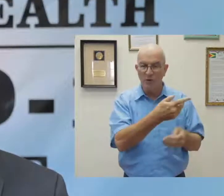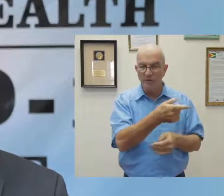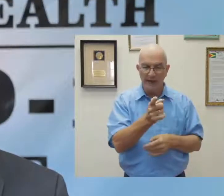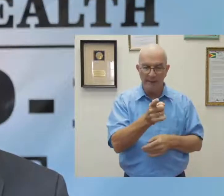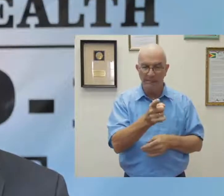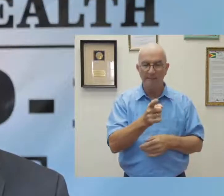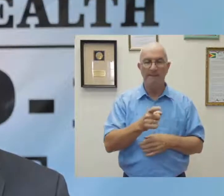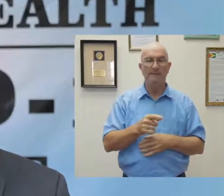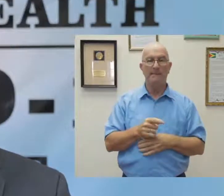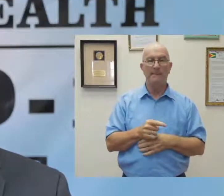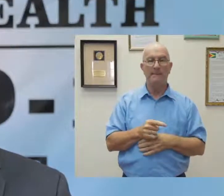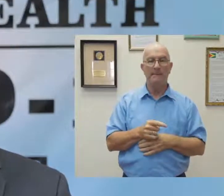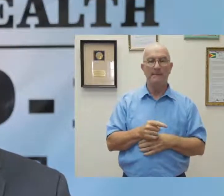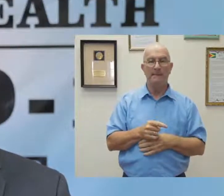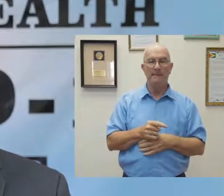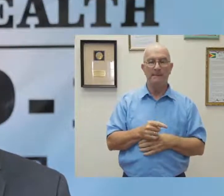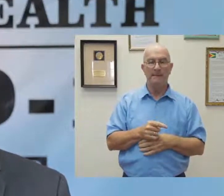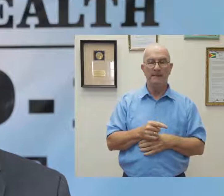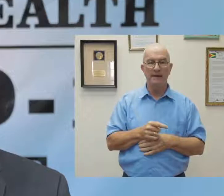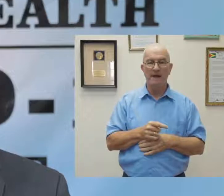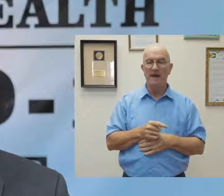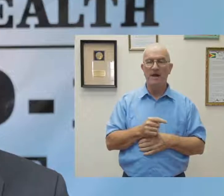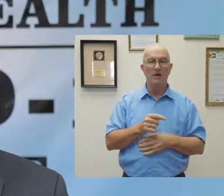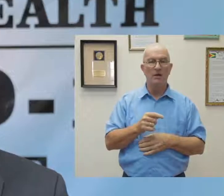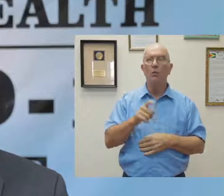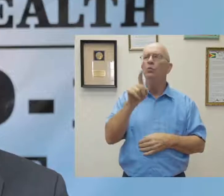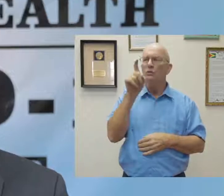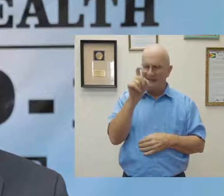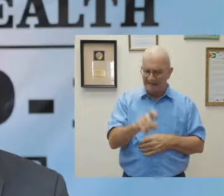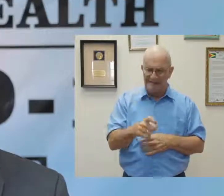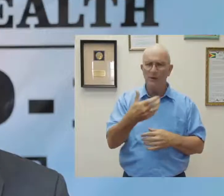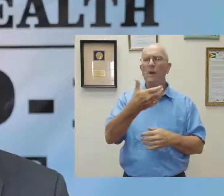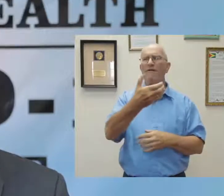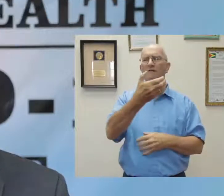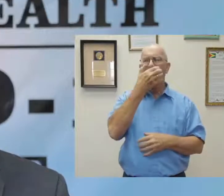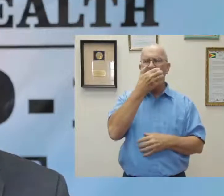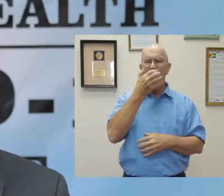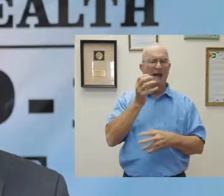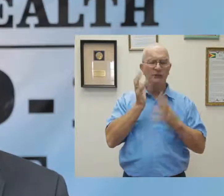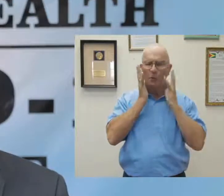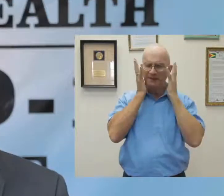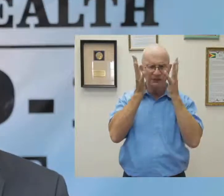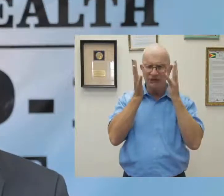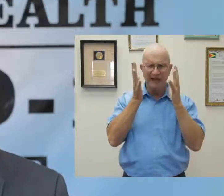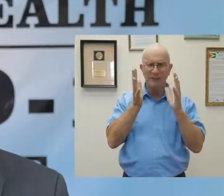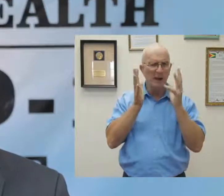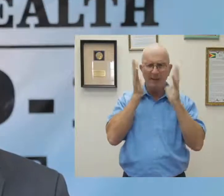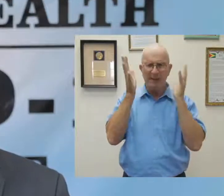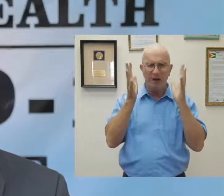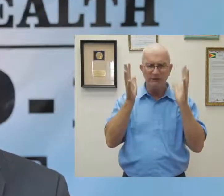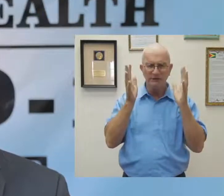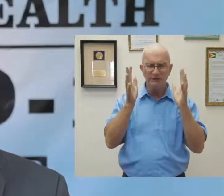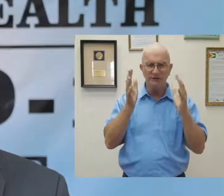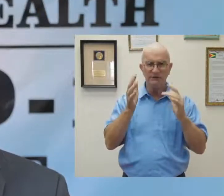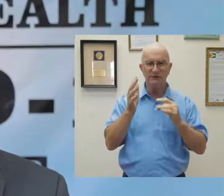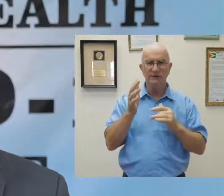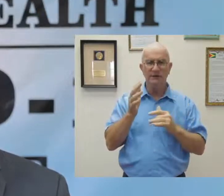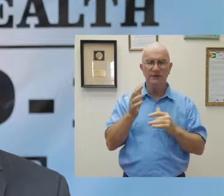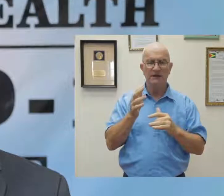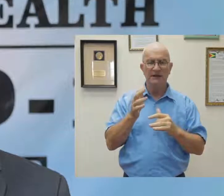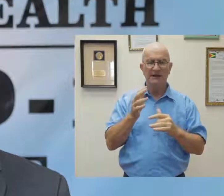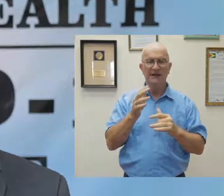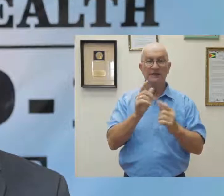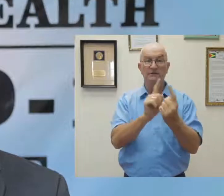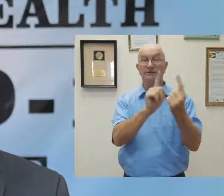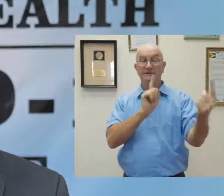exposed. There is no shame in wearing a face mask, in practicing social distancing, or even in